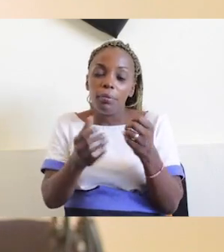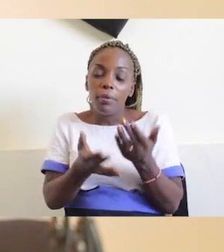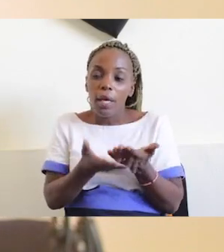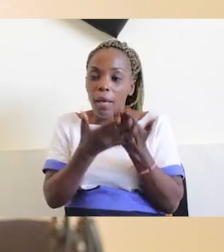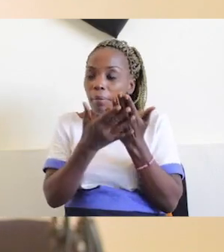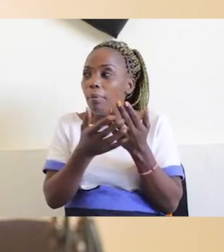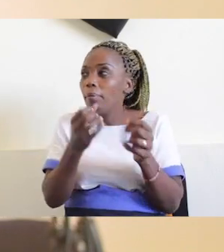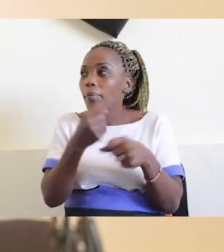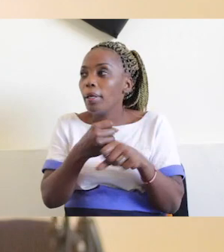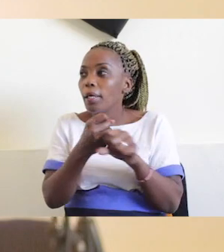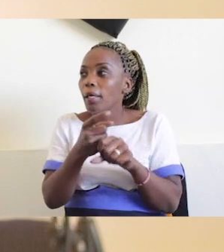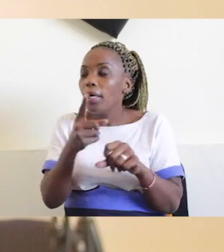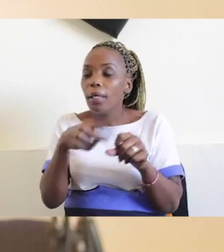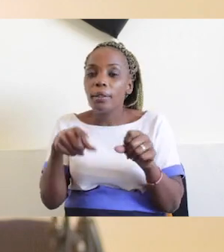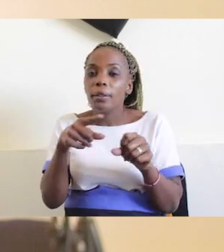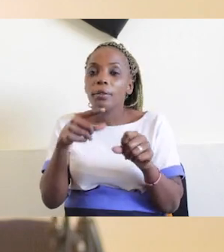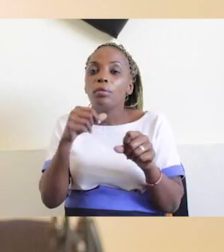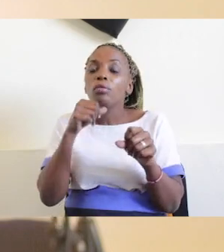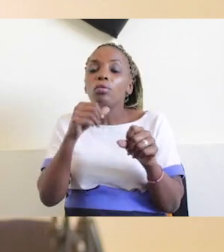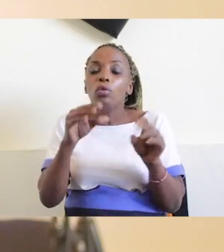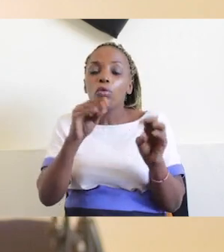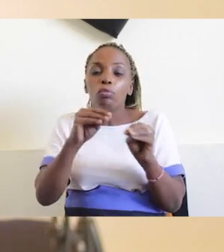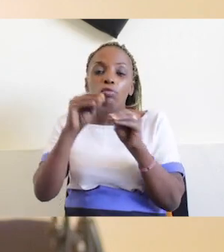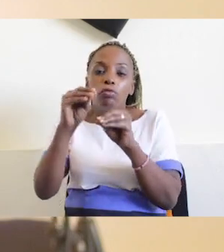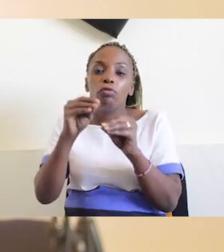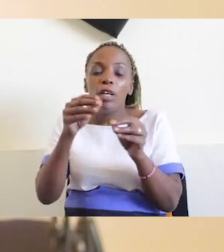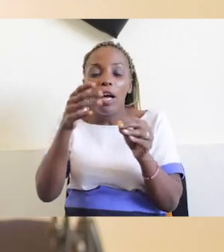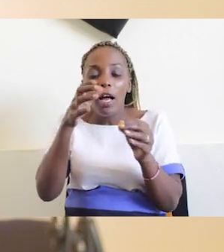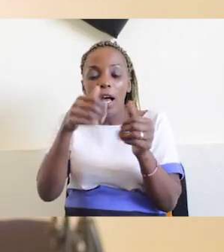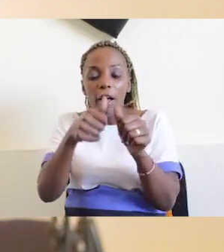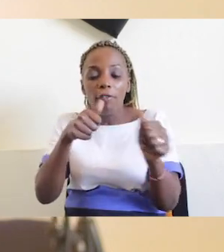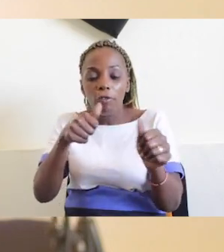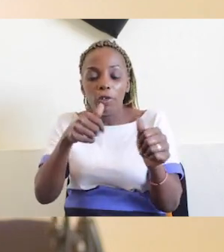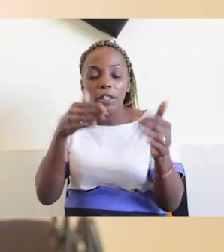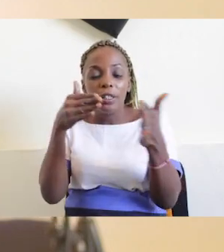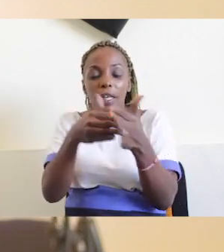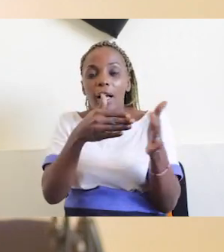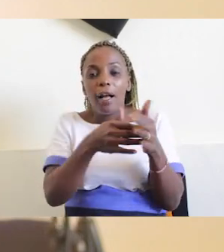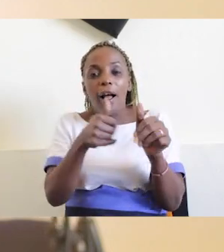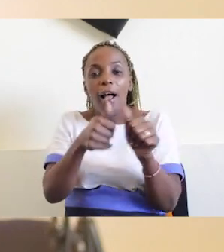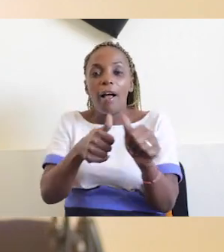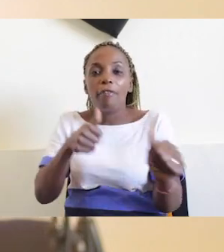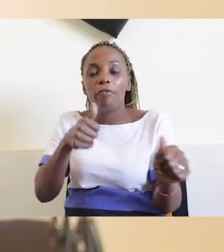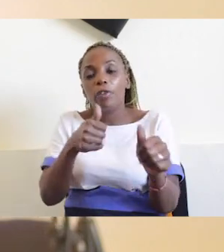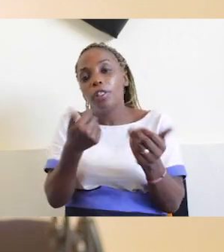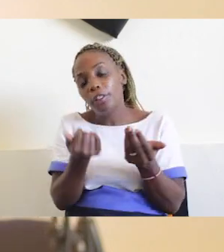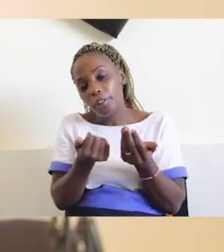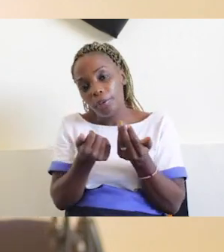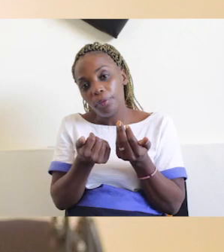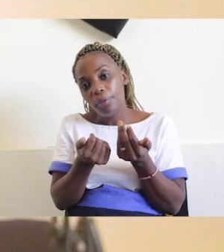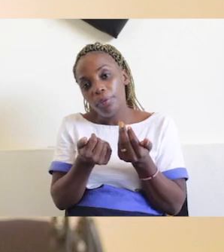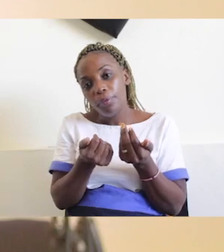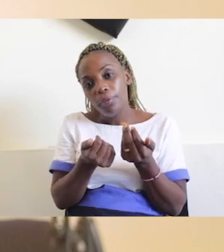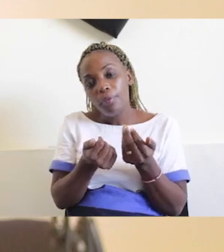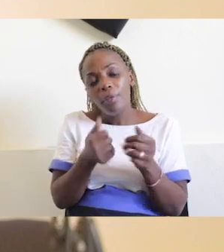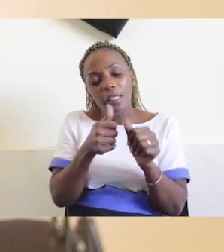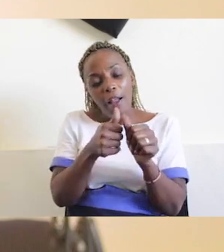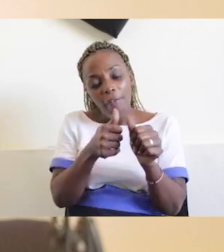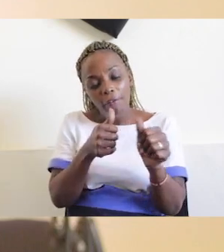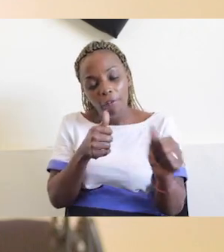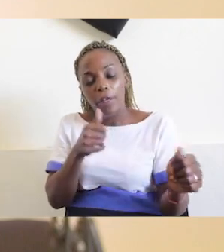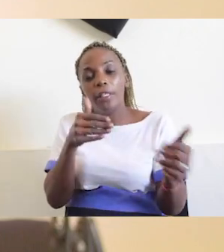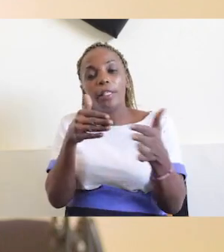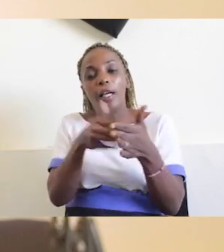or cause us not to soar or to accomplish what God has called us to do. To